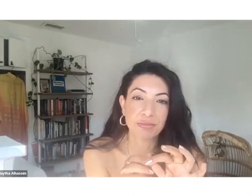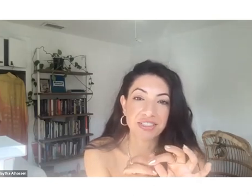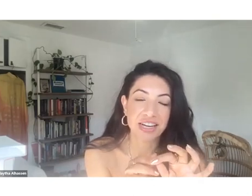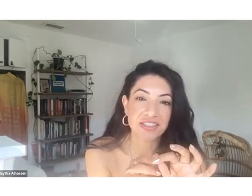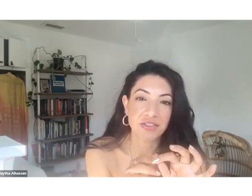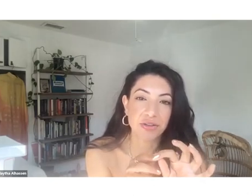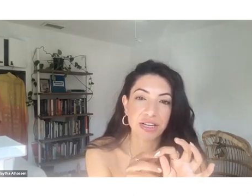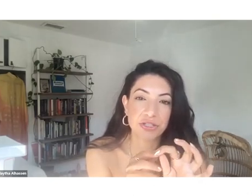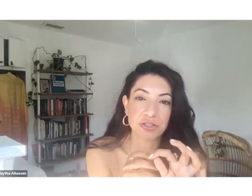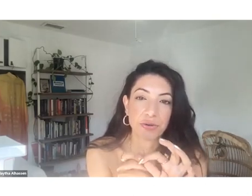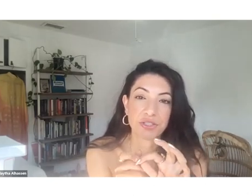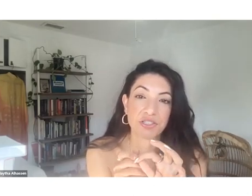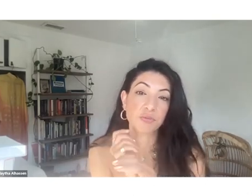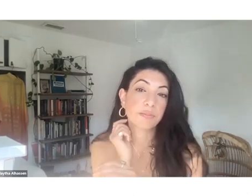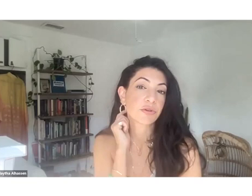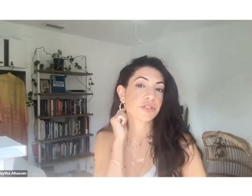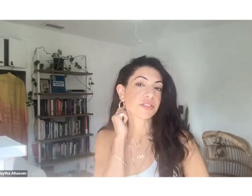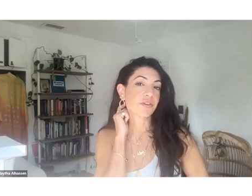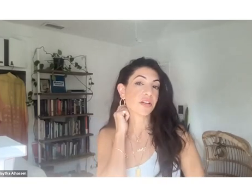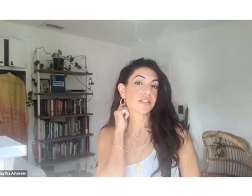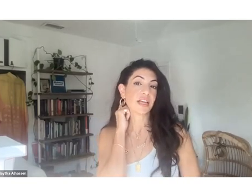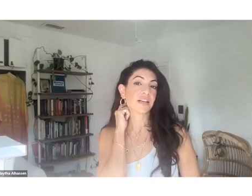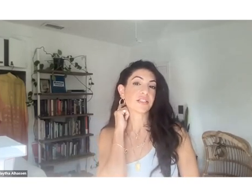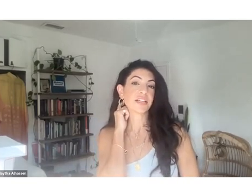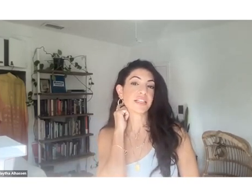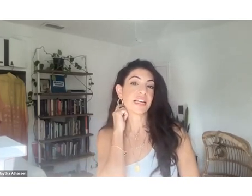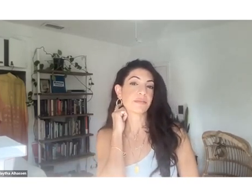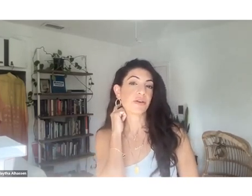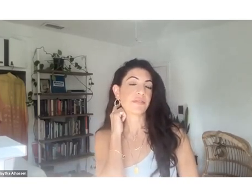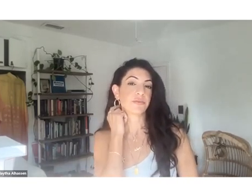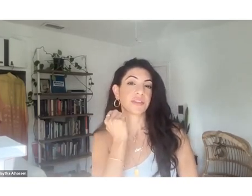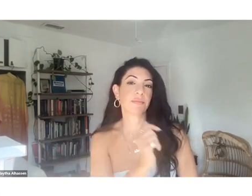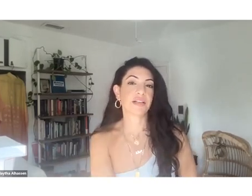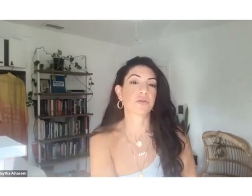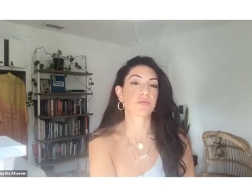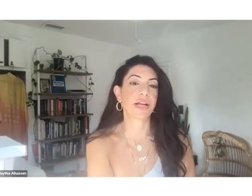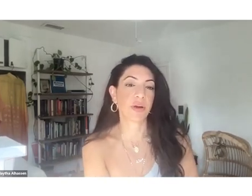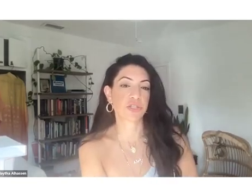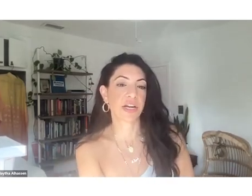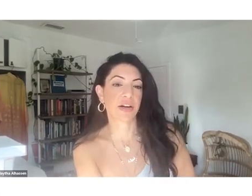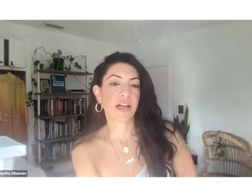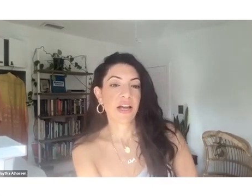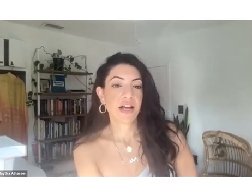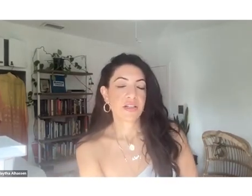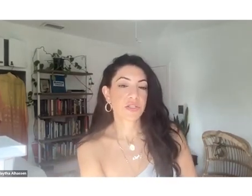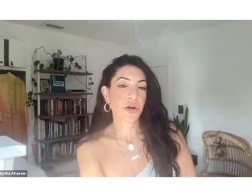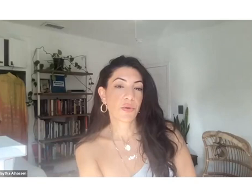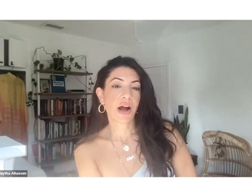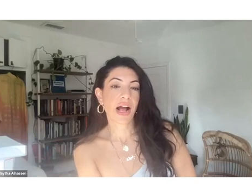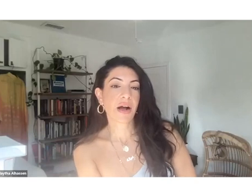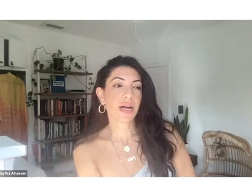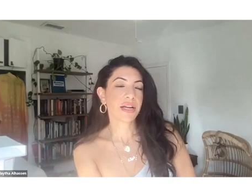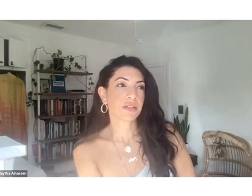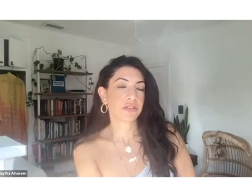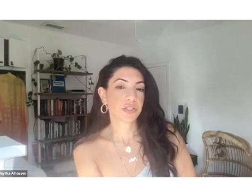privilege and the impact it has on their creation, in order to disrupt notions of that content can be crafted without bias? Great question, Aaron.